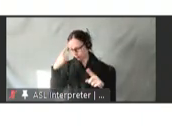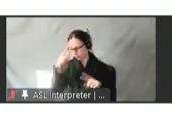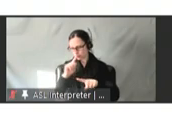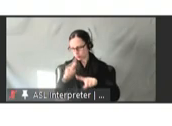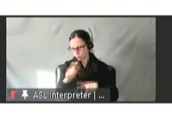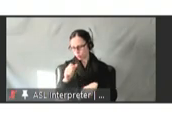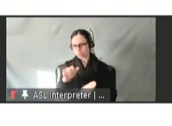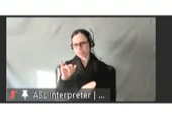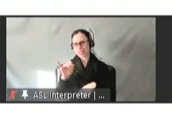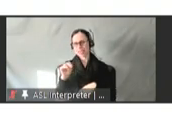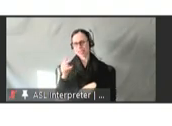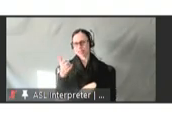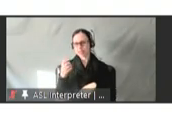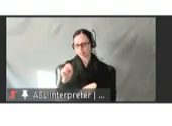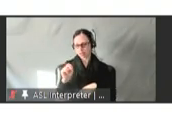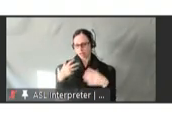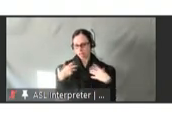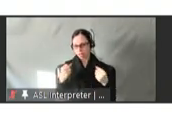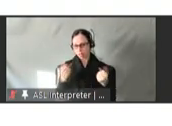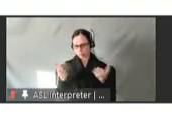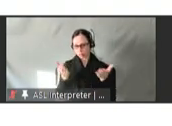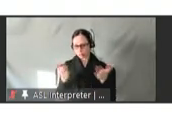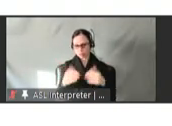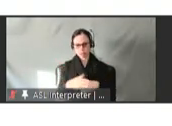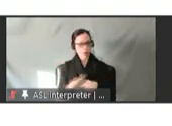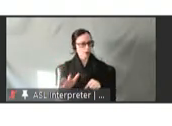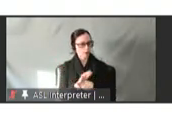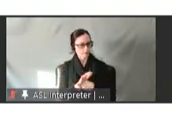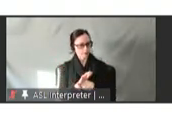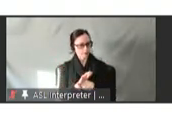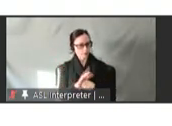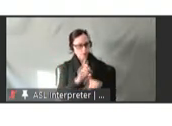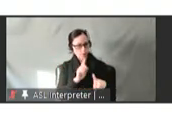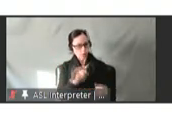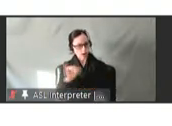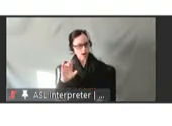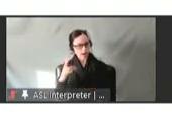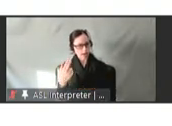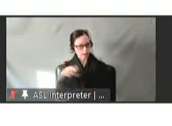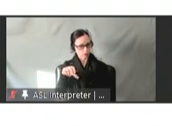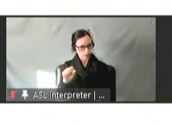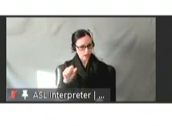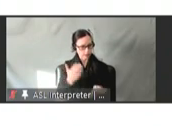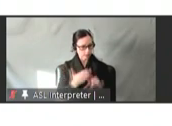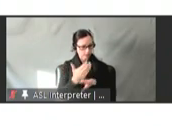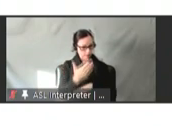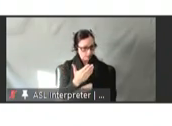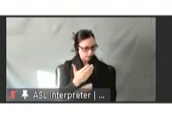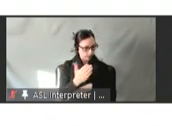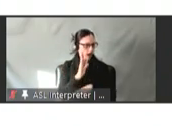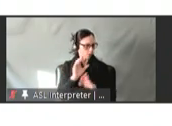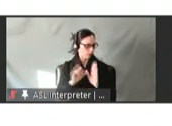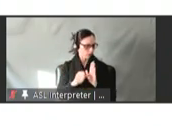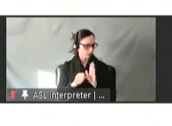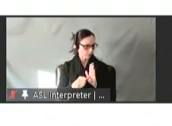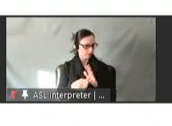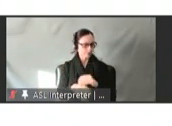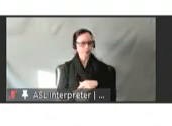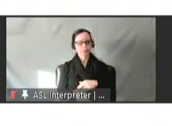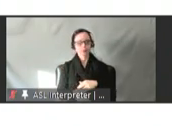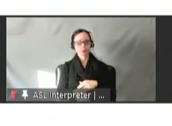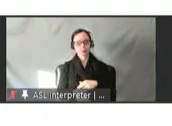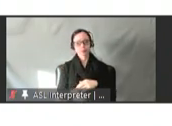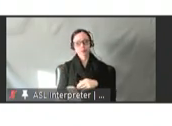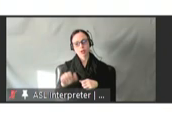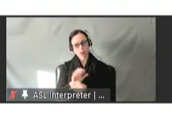Service immunization activities. A full report of the IHS activities was submitted, but I'll provide some highlights, starting with our